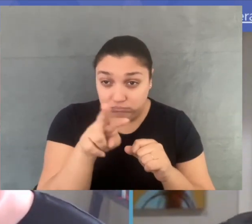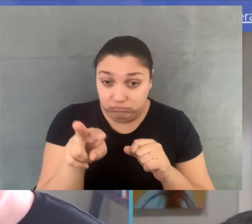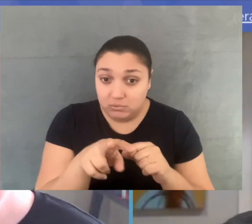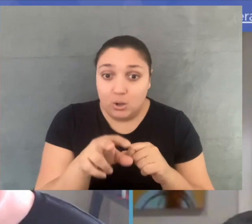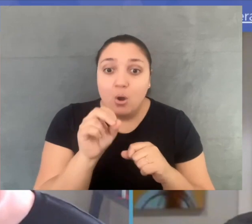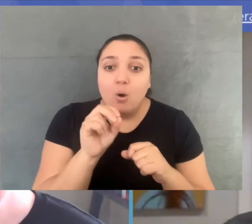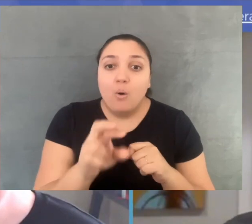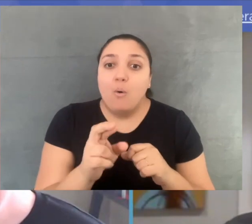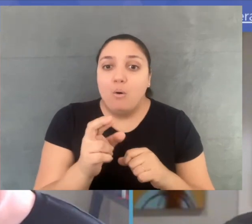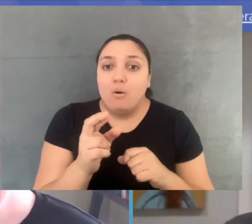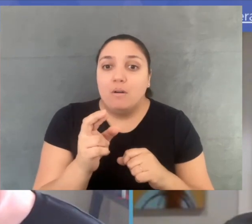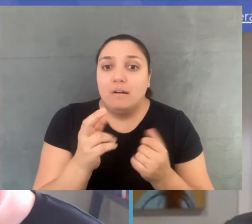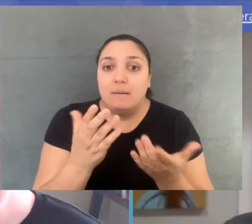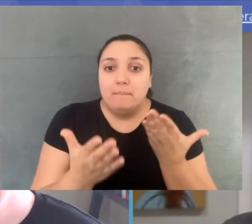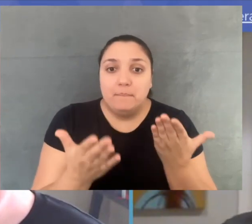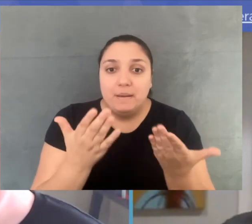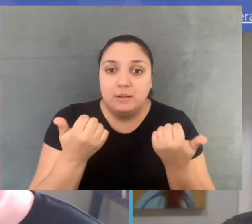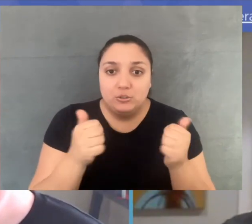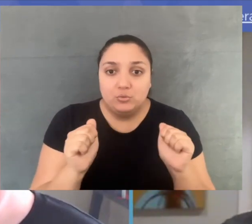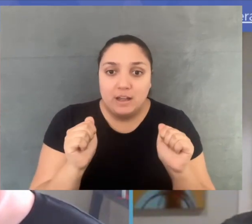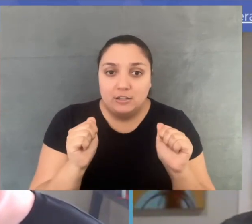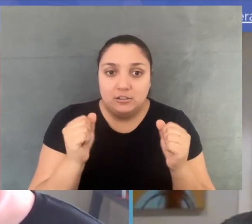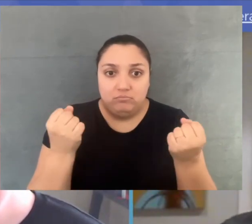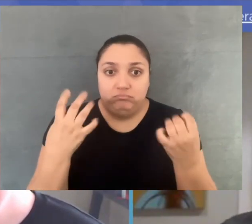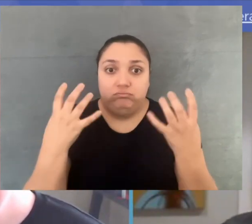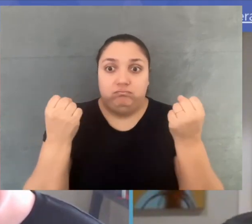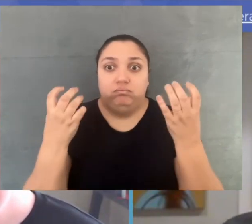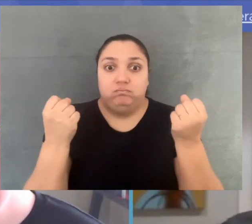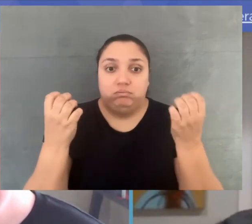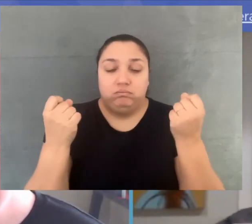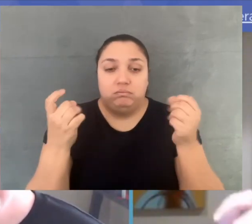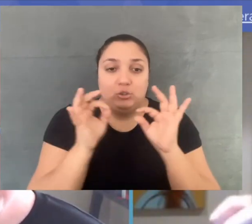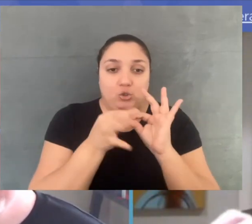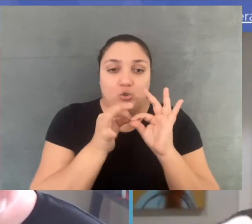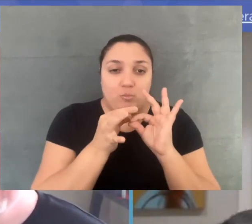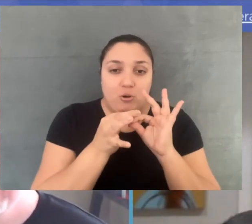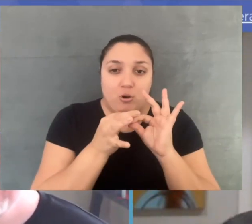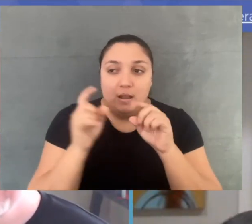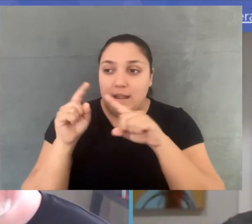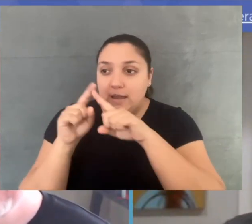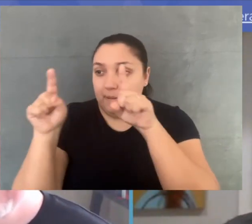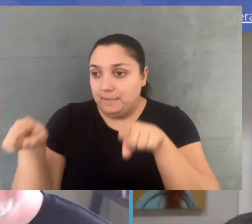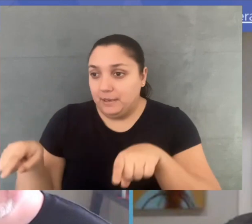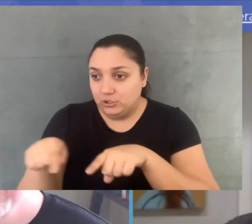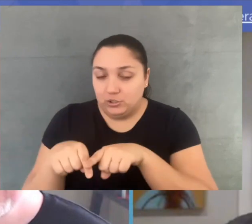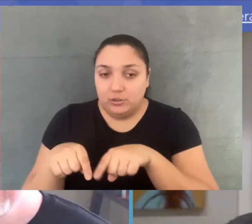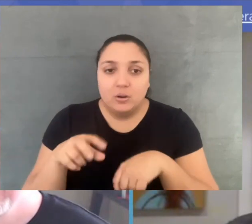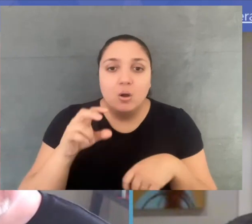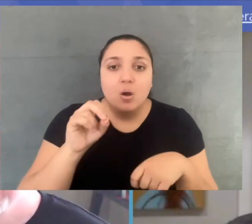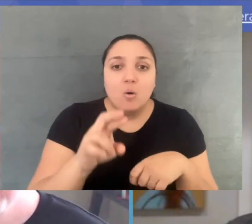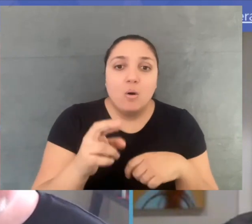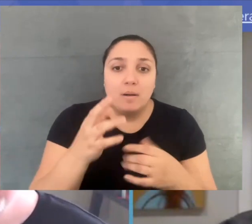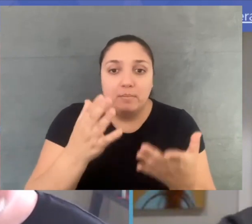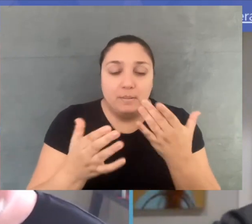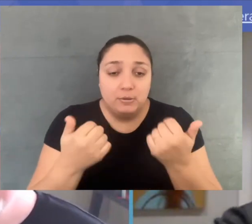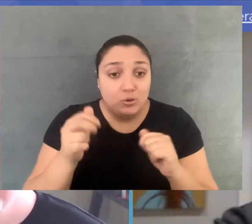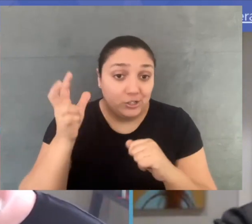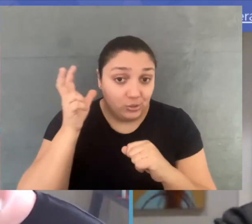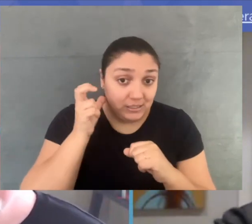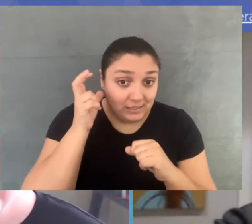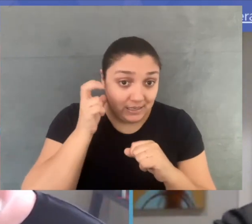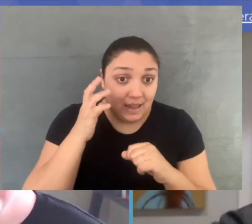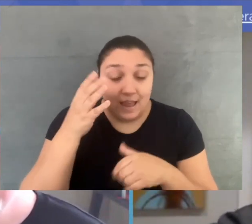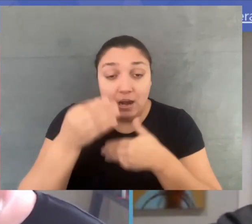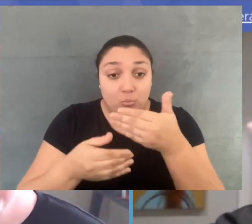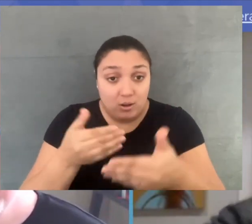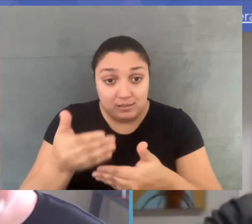really quickly across the screen, or whether that be trying to keep up with it as an interpreter in the picture-in-picture,